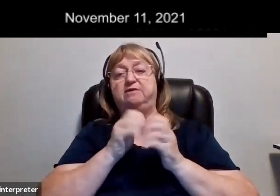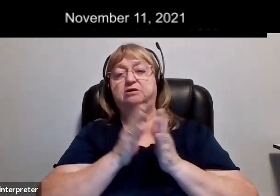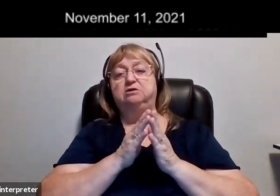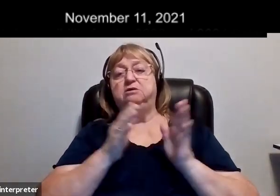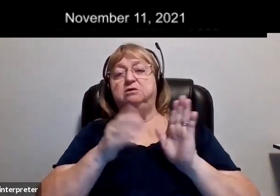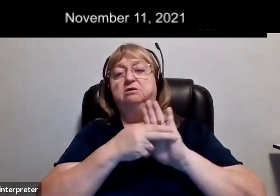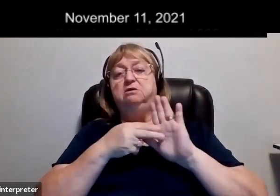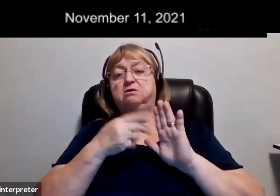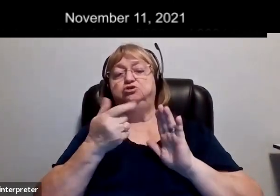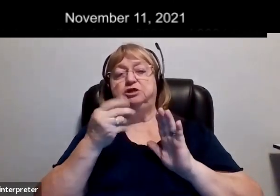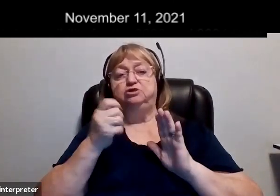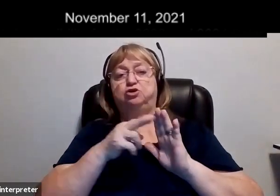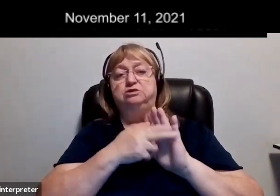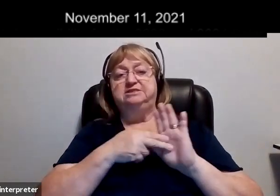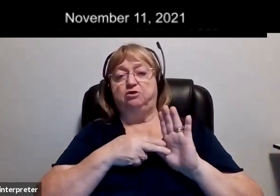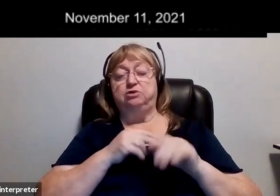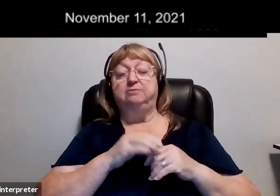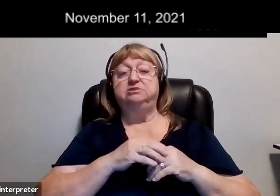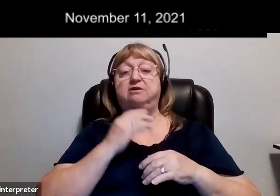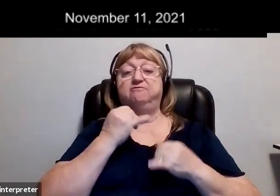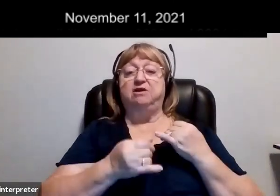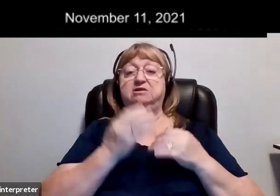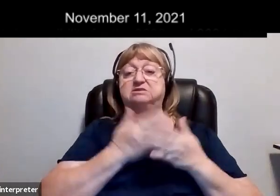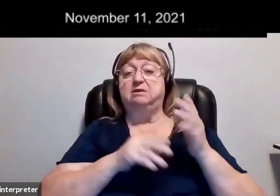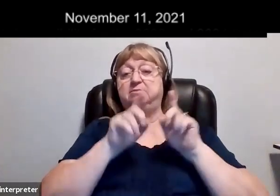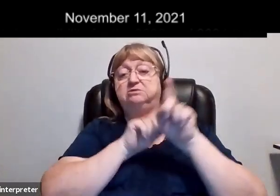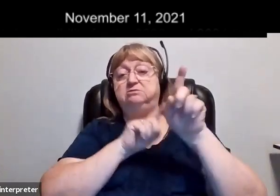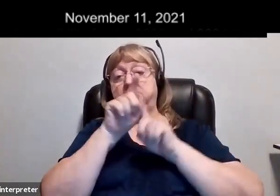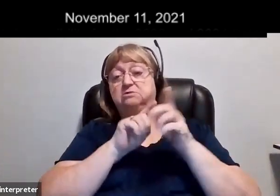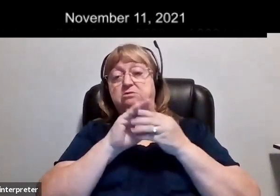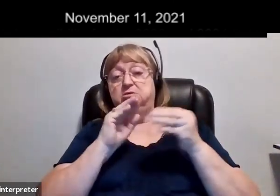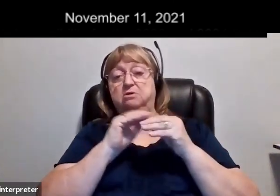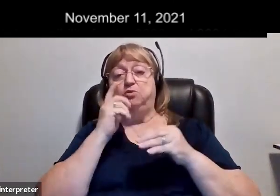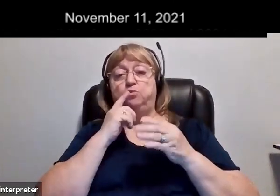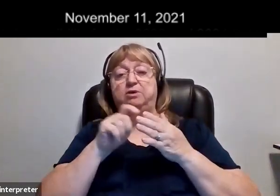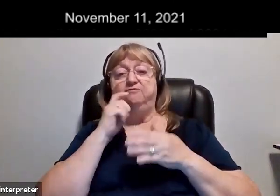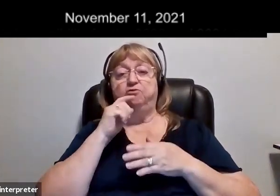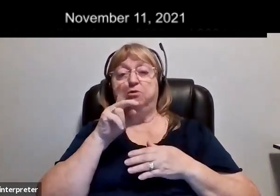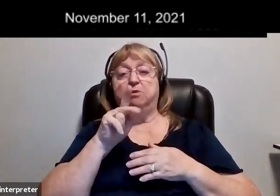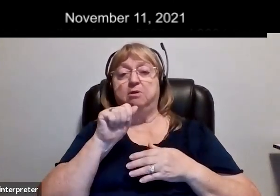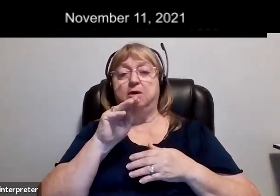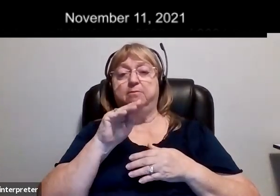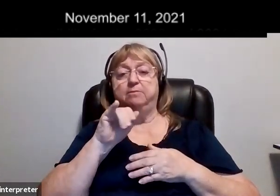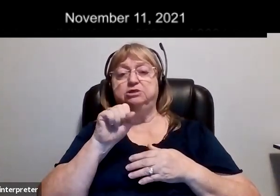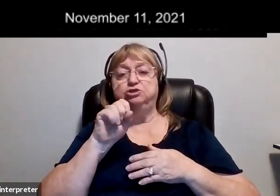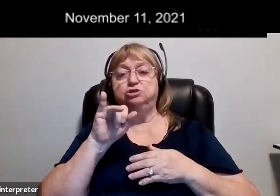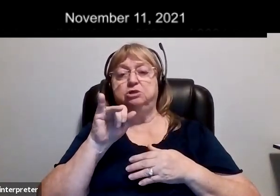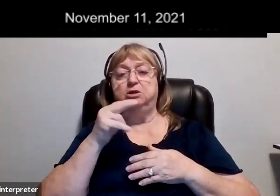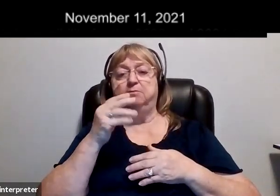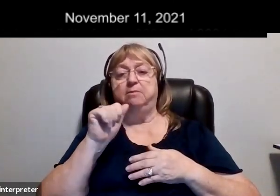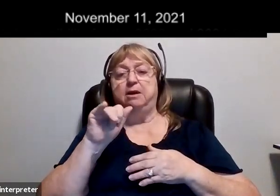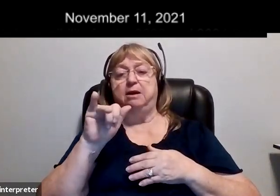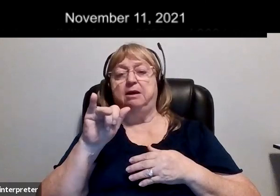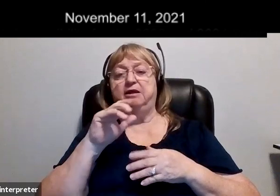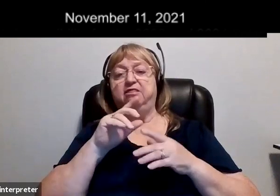some astronomy stories written for the Kamishibai Theater were presented, talking about different cultures. And